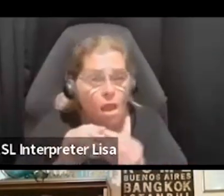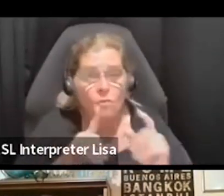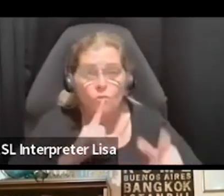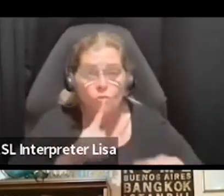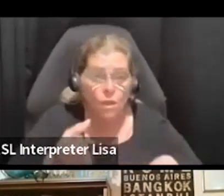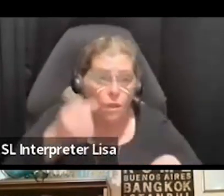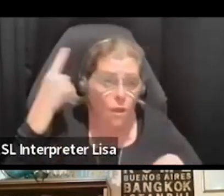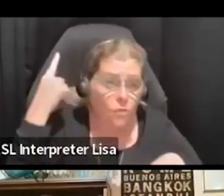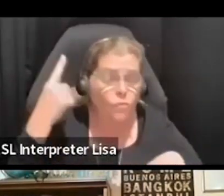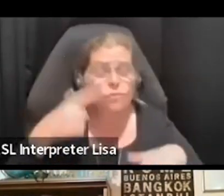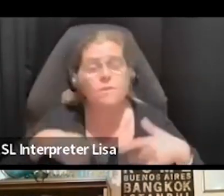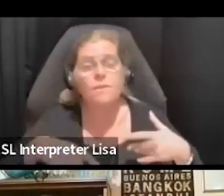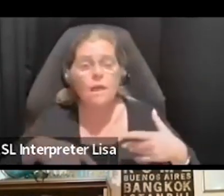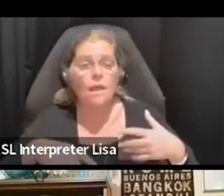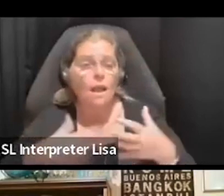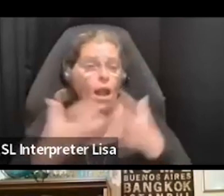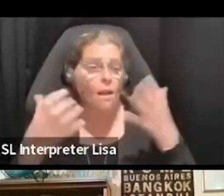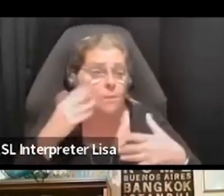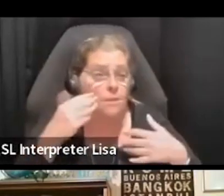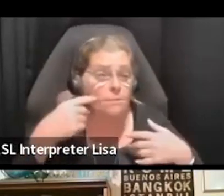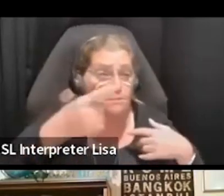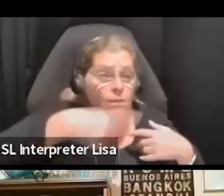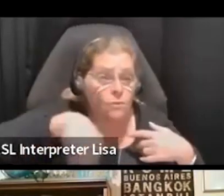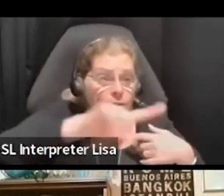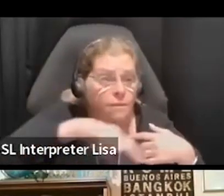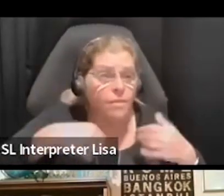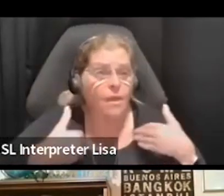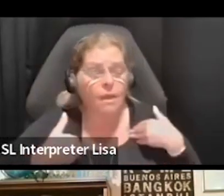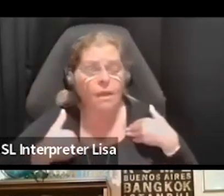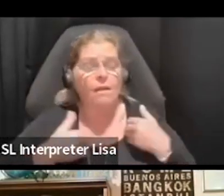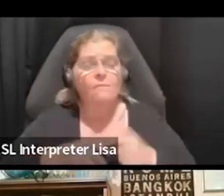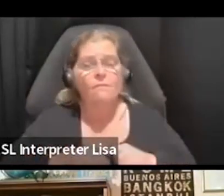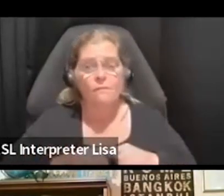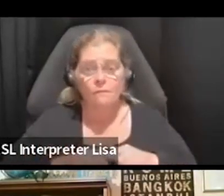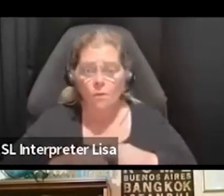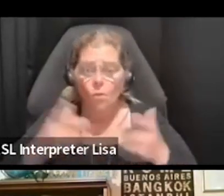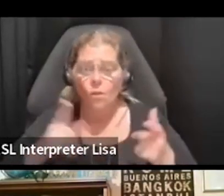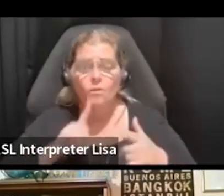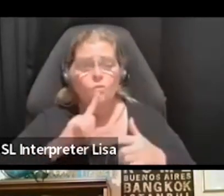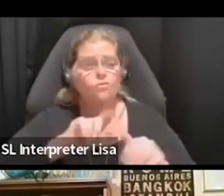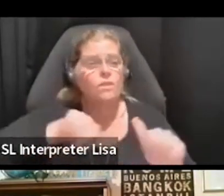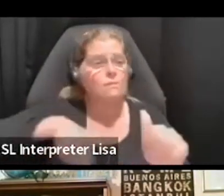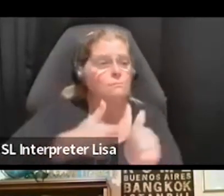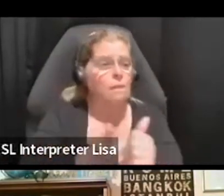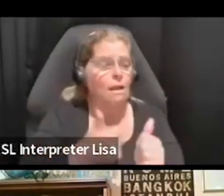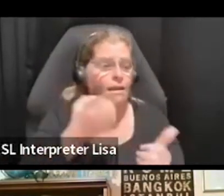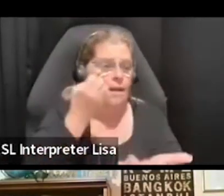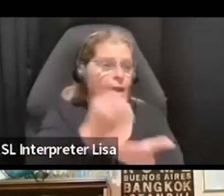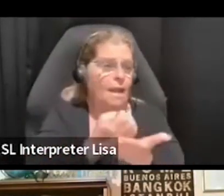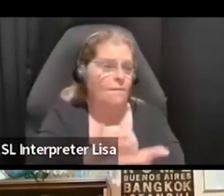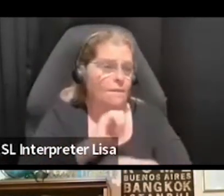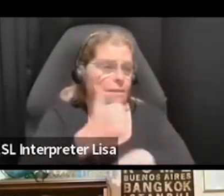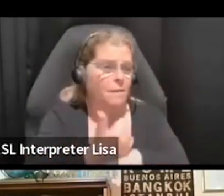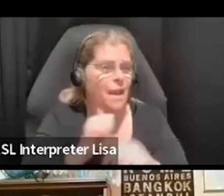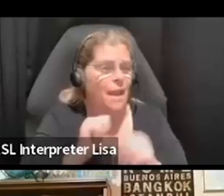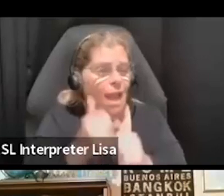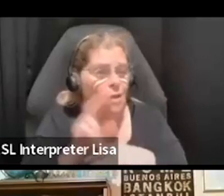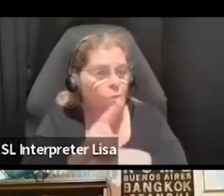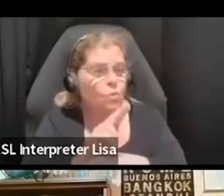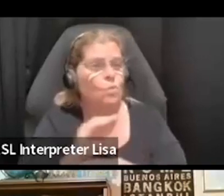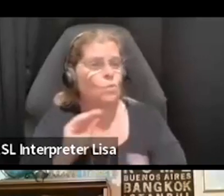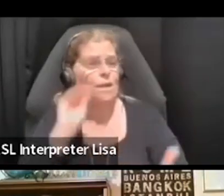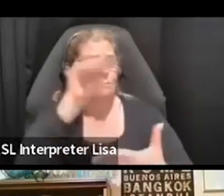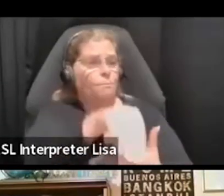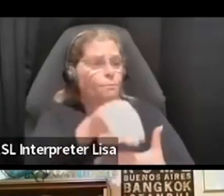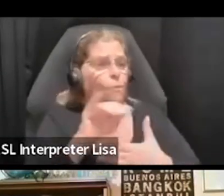understand the real thing behind the evidence-based practices and how to use them and put it in an IEP, which